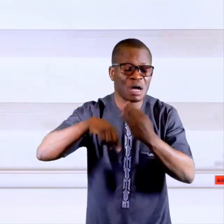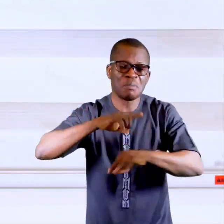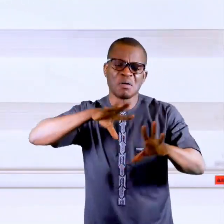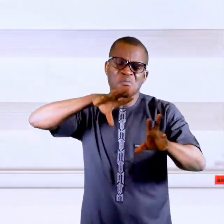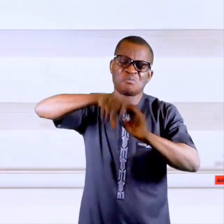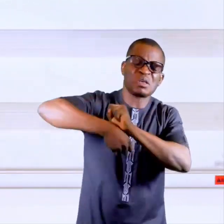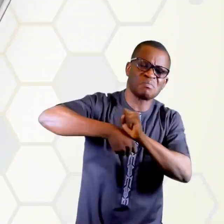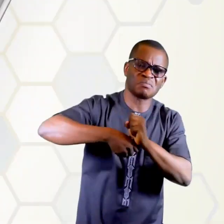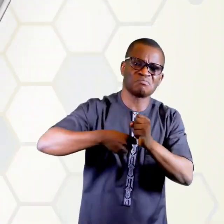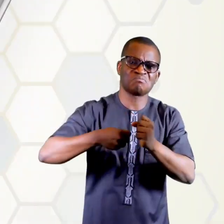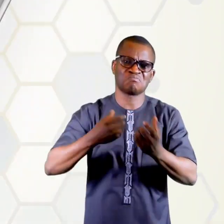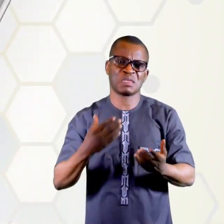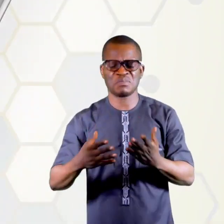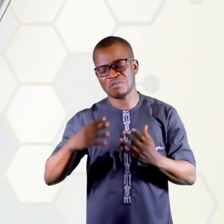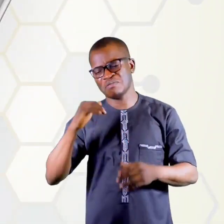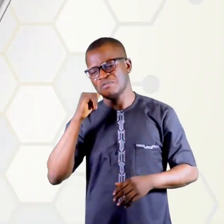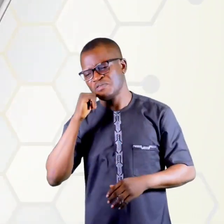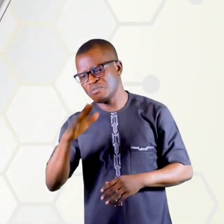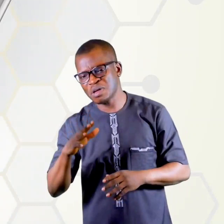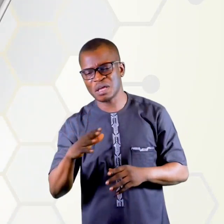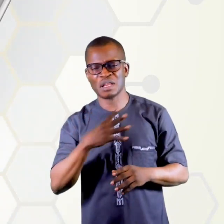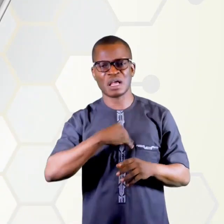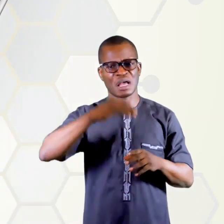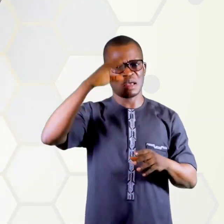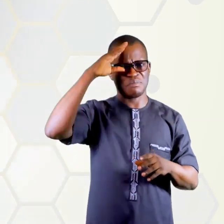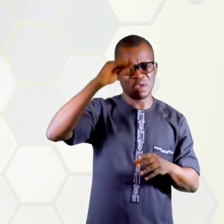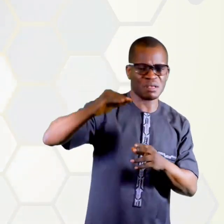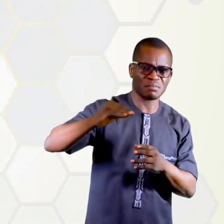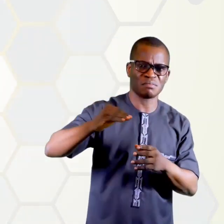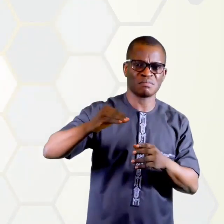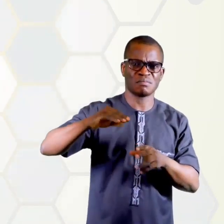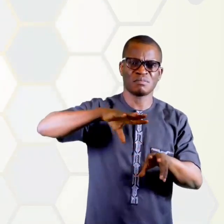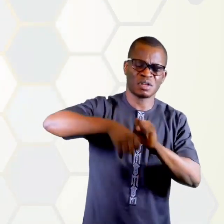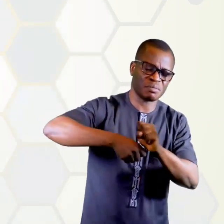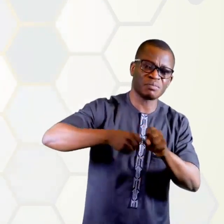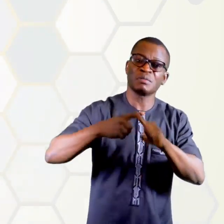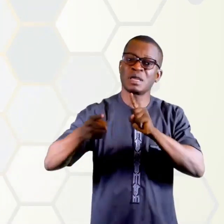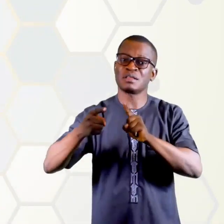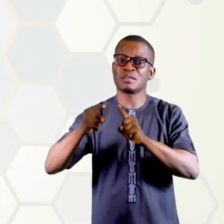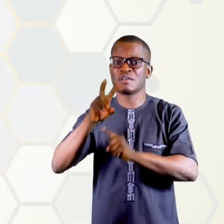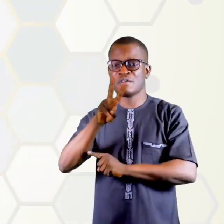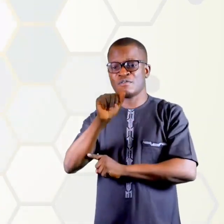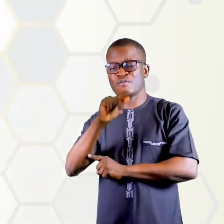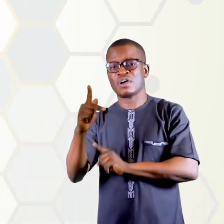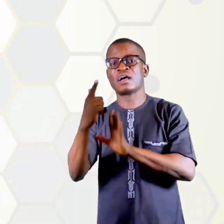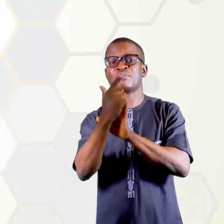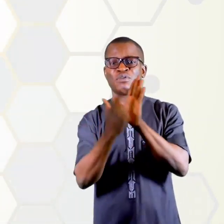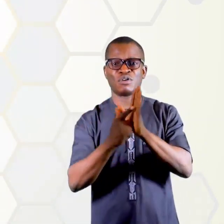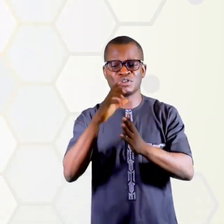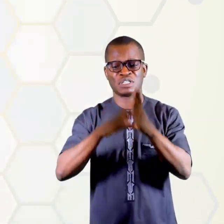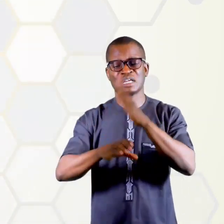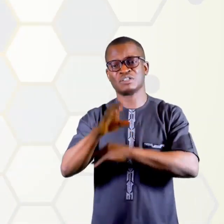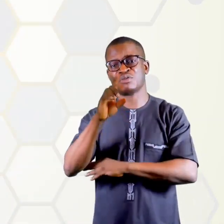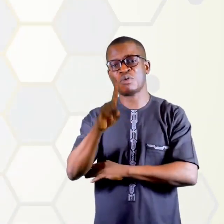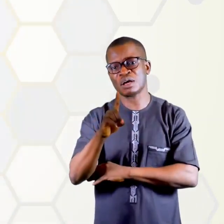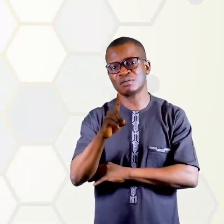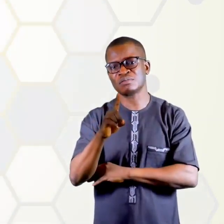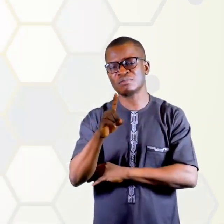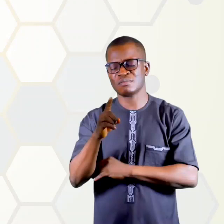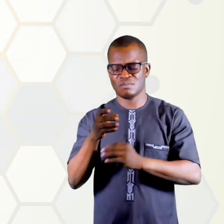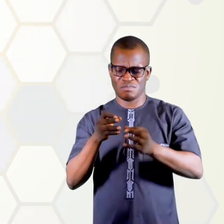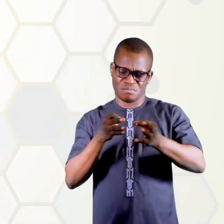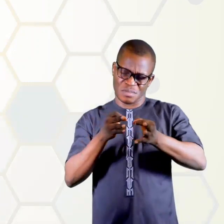is female to male. But Section 1 of the Act, of the Violence Against Persons Prohibition